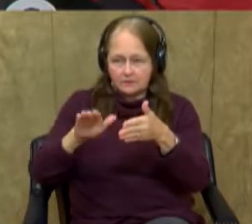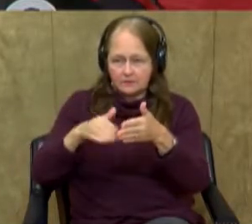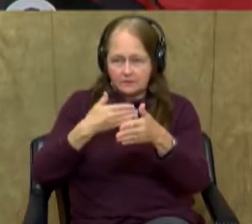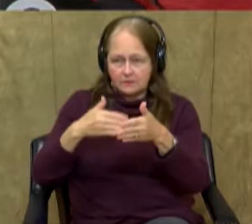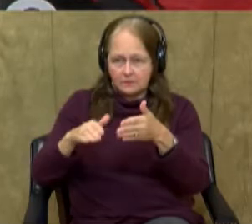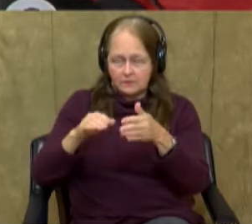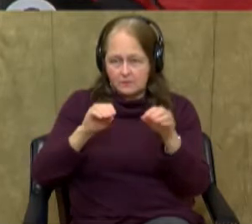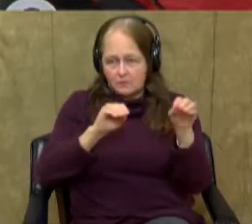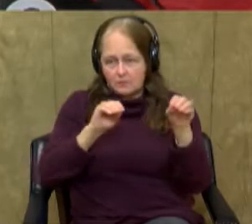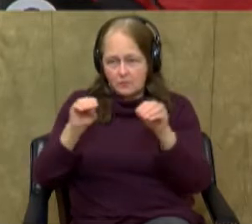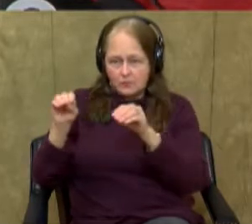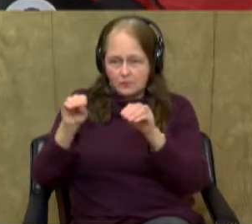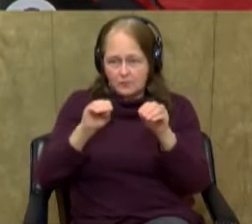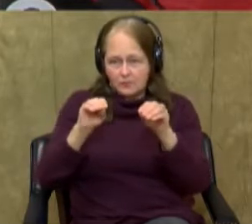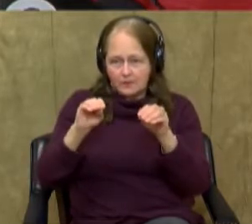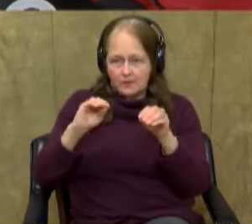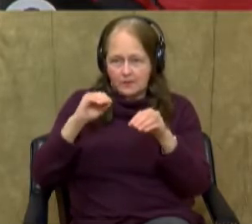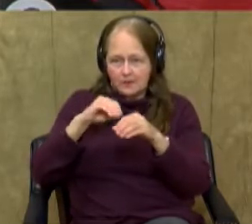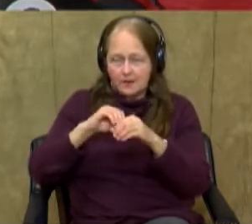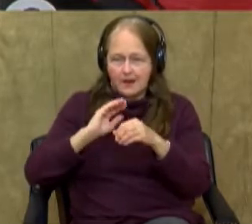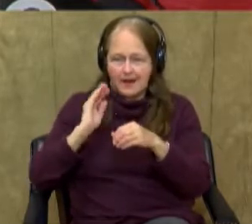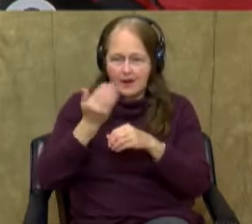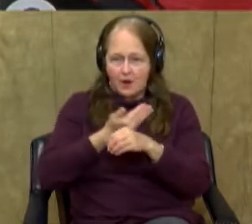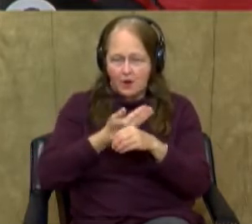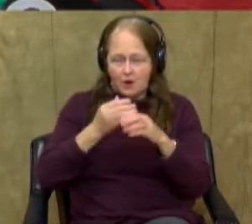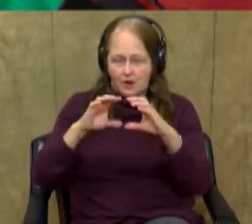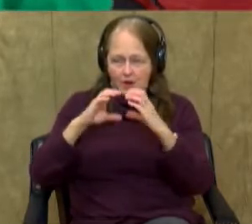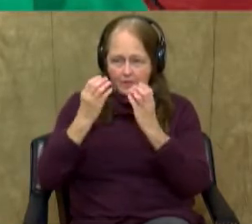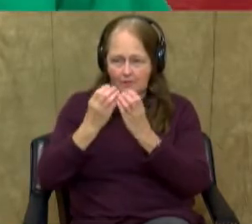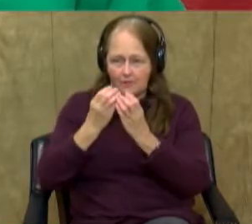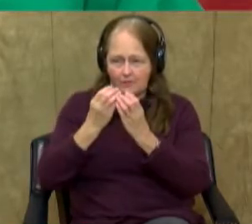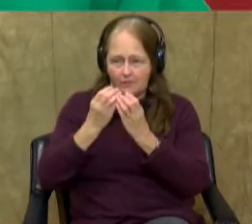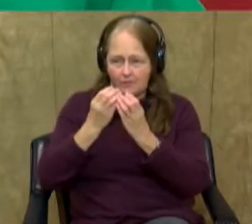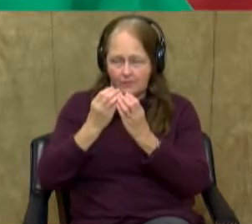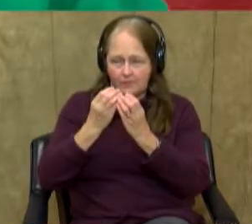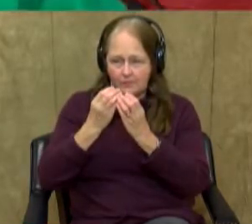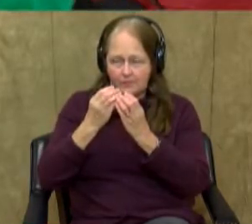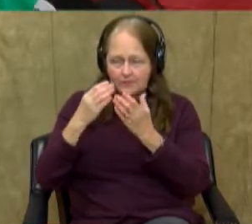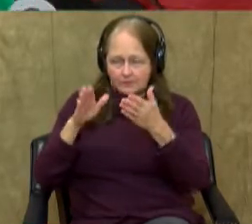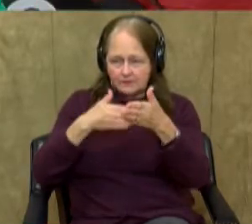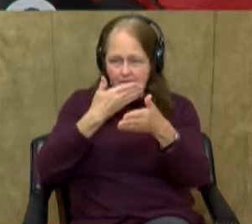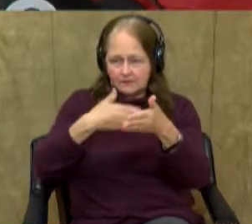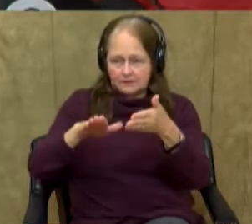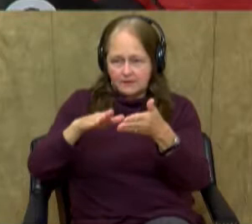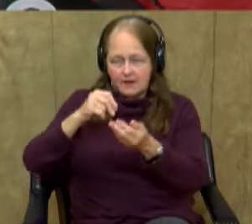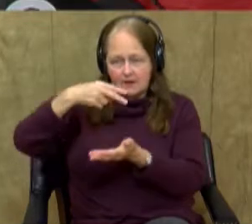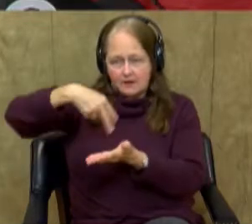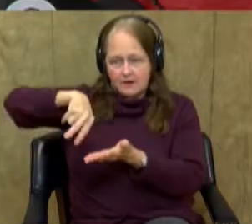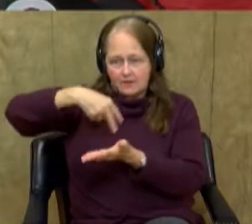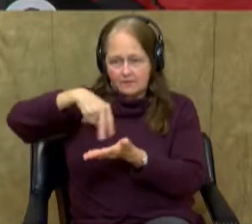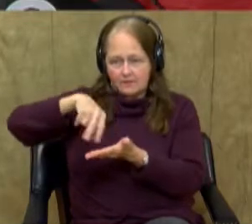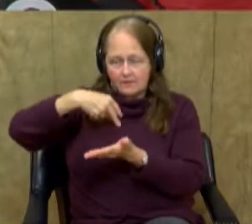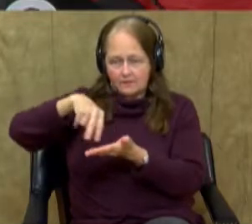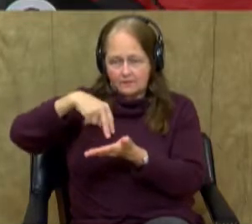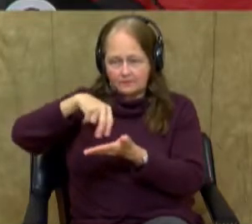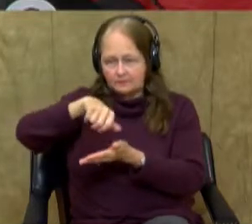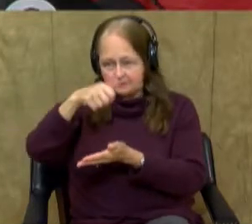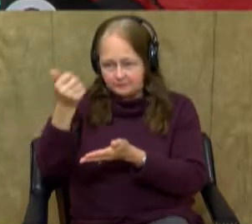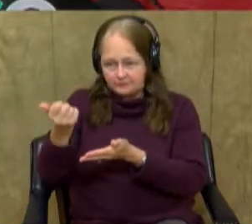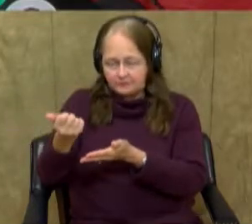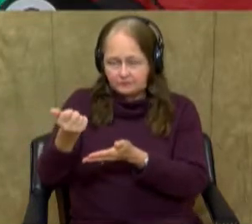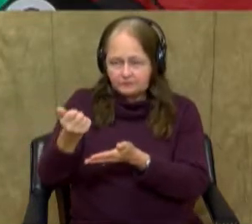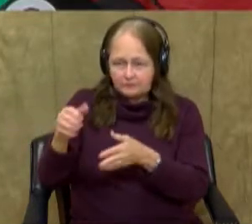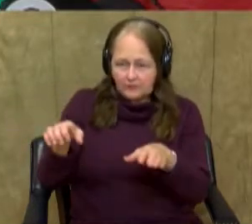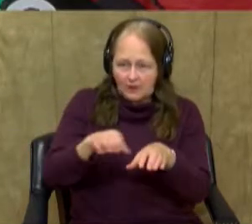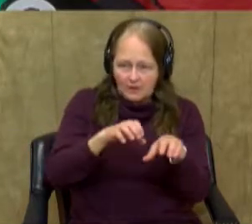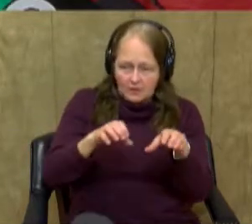little bit of moving. We like to move in our classroom, Yes, don't we, we Miss do. Chabot? We like to move, we like to sing, we like to dance. So we're going to do another little